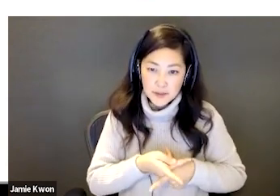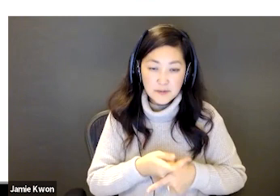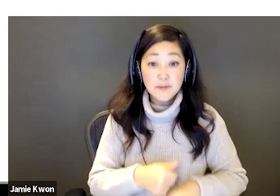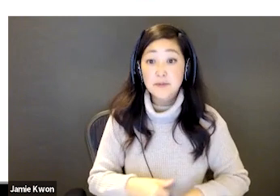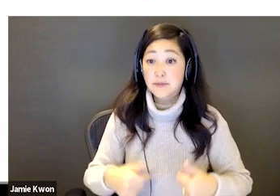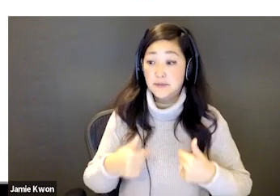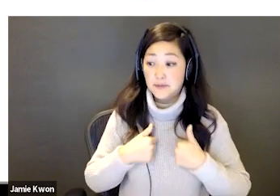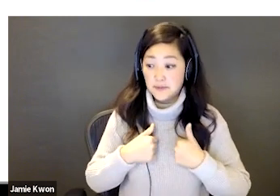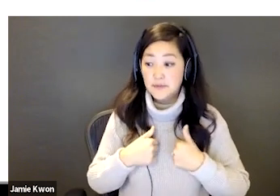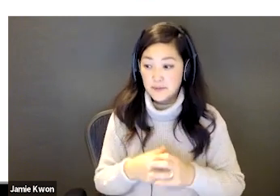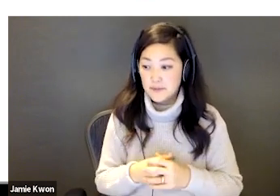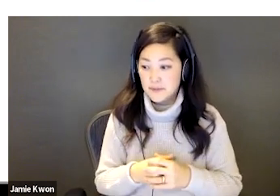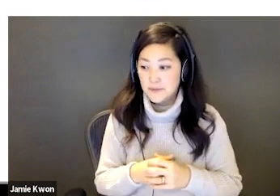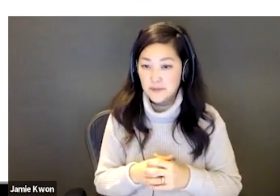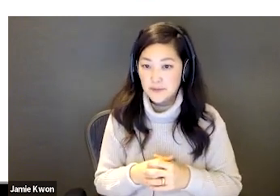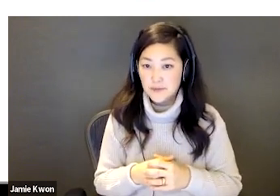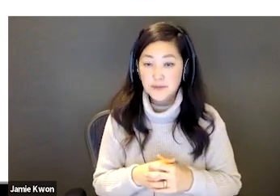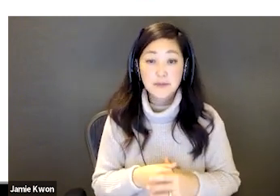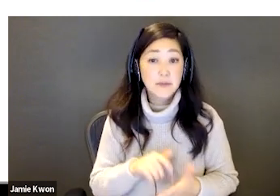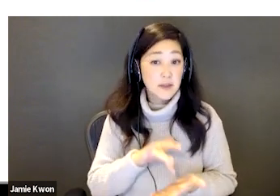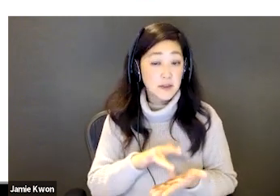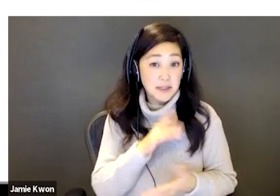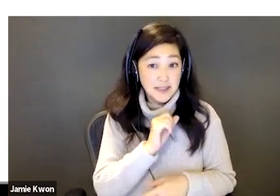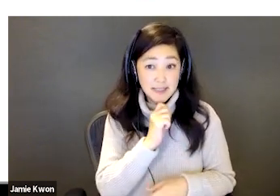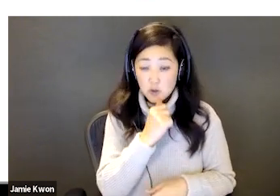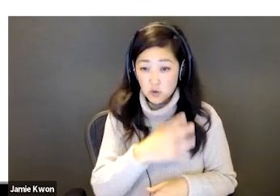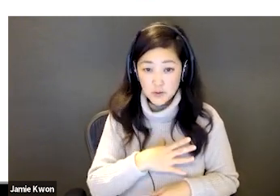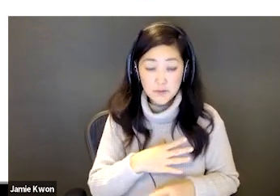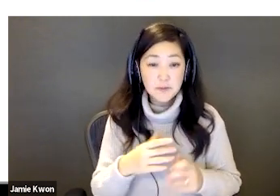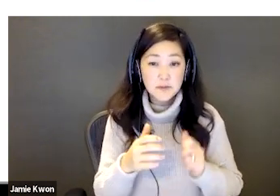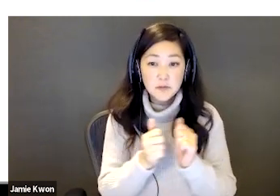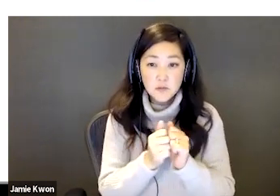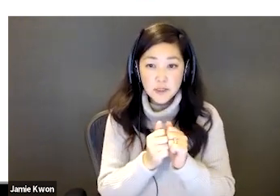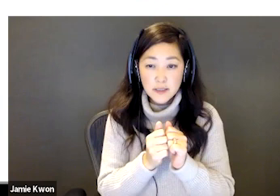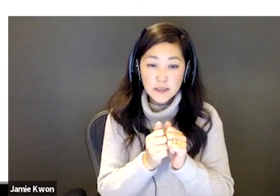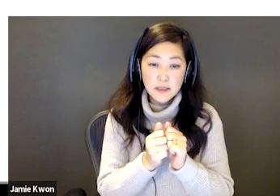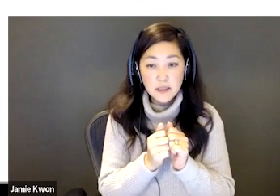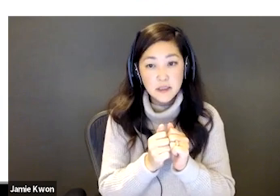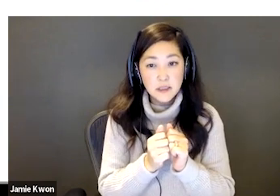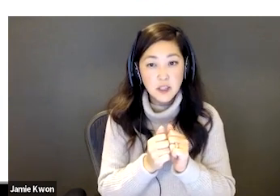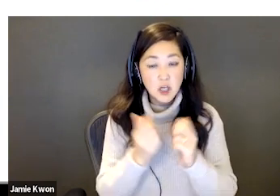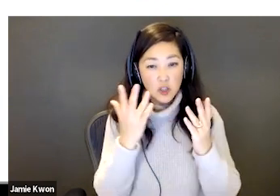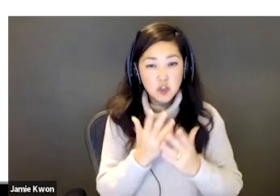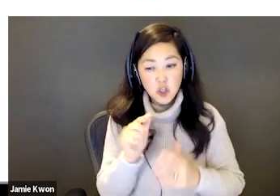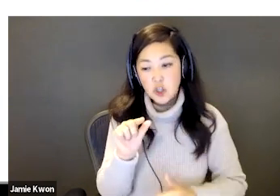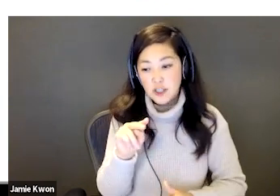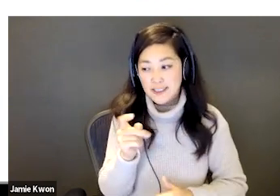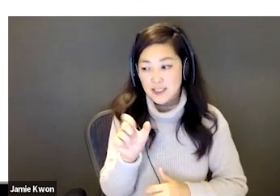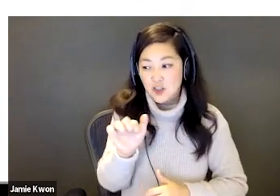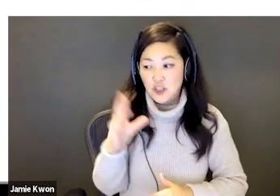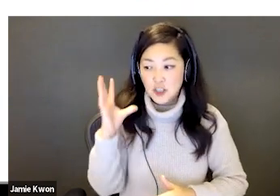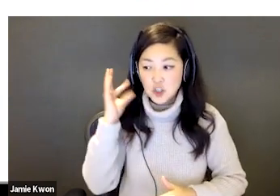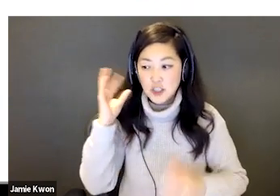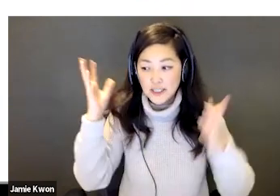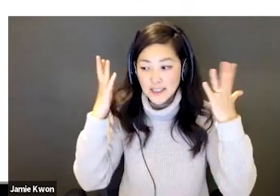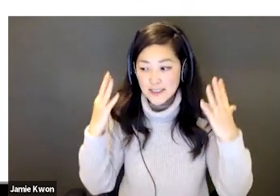I am a middle-aged woman with, I'd say, a dark ginger colored hair, kind of curly,